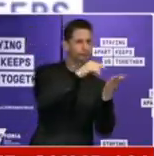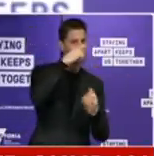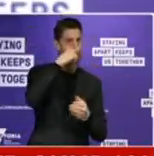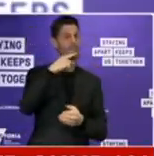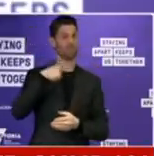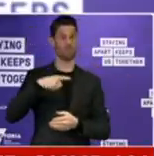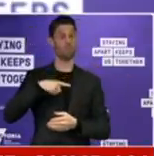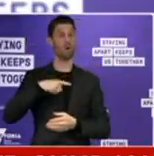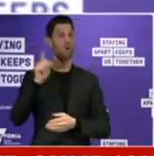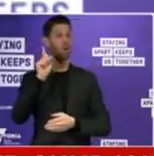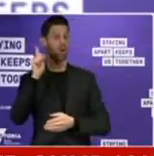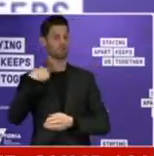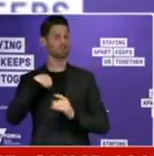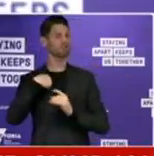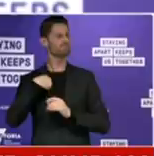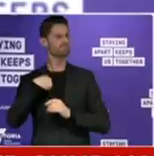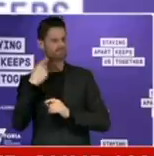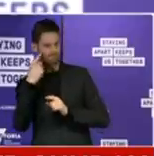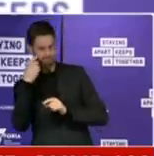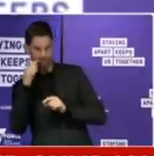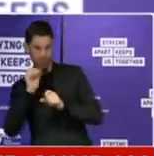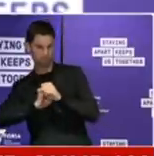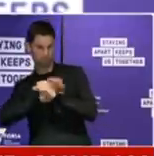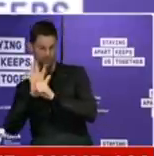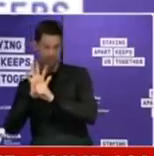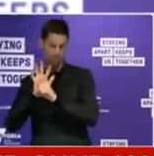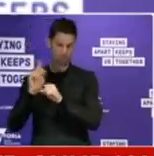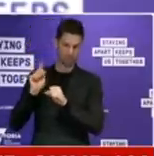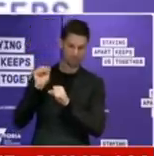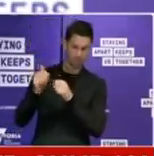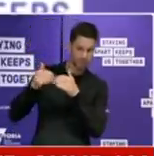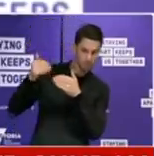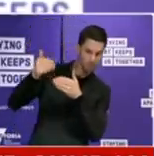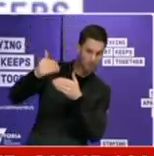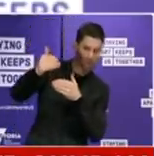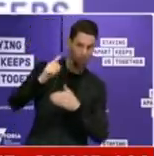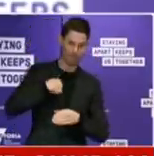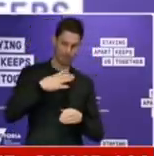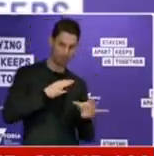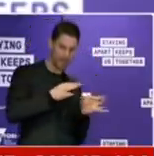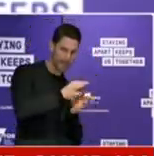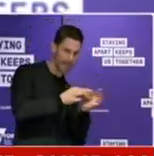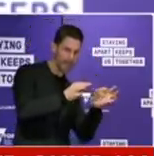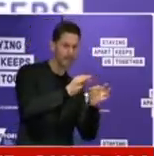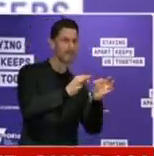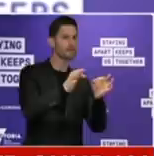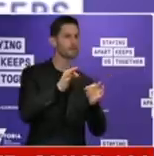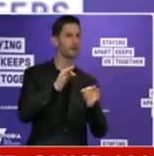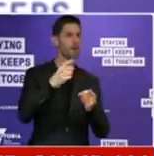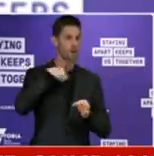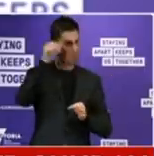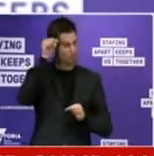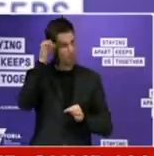we've assessed how the virus is presenting, the length of time that we know that people will